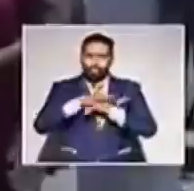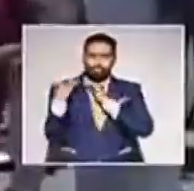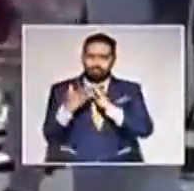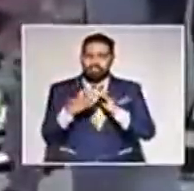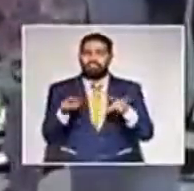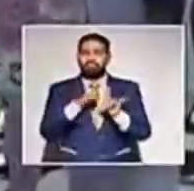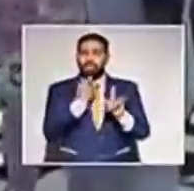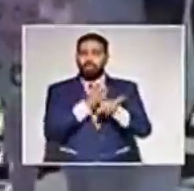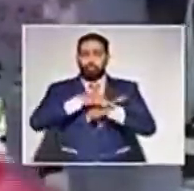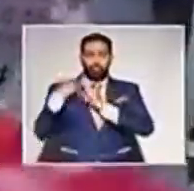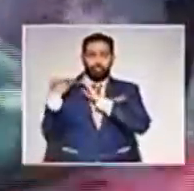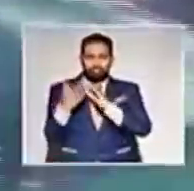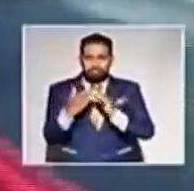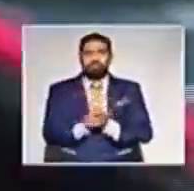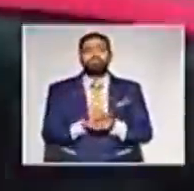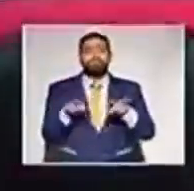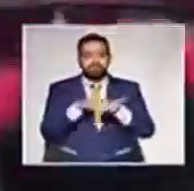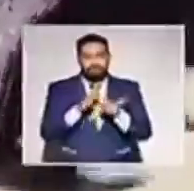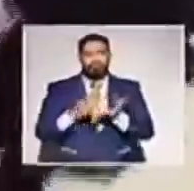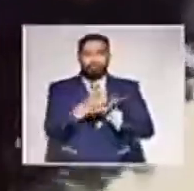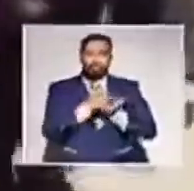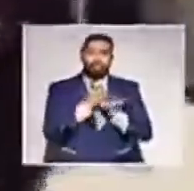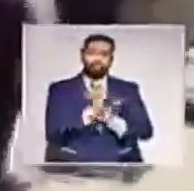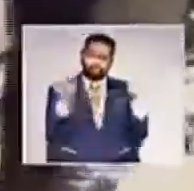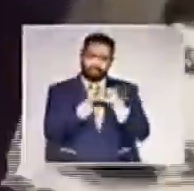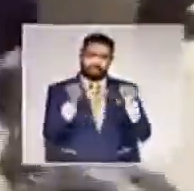who organized protests.